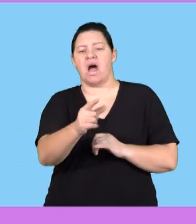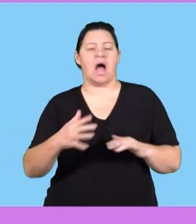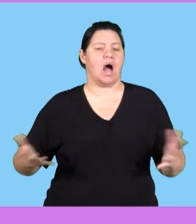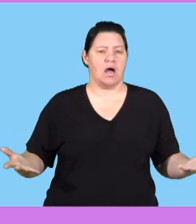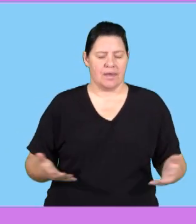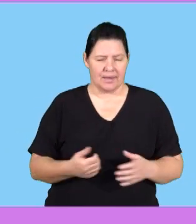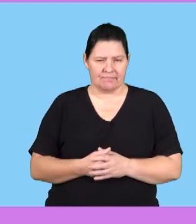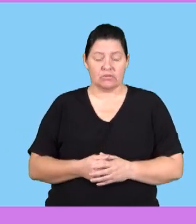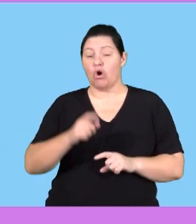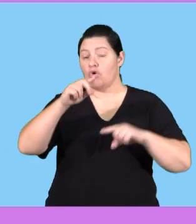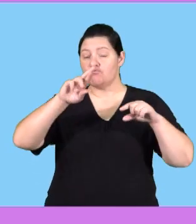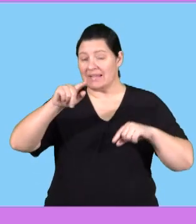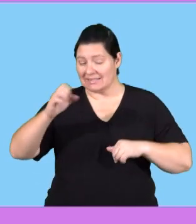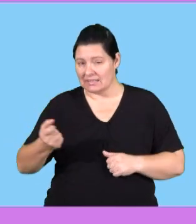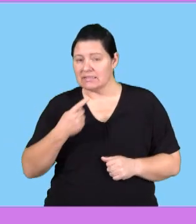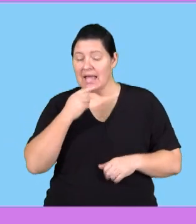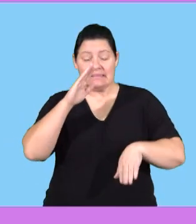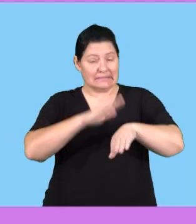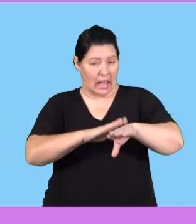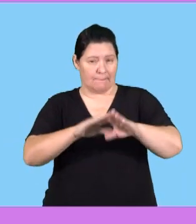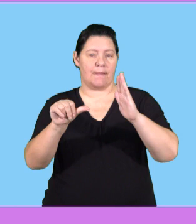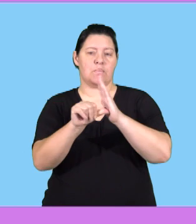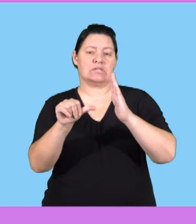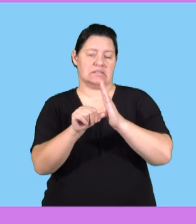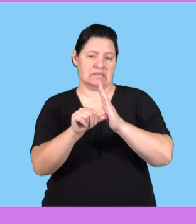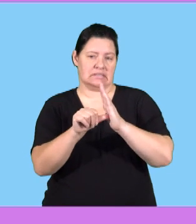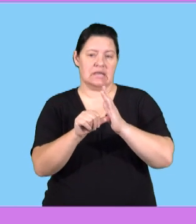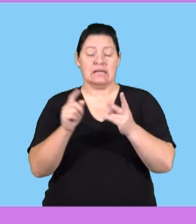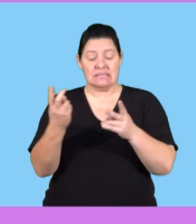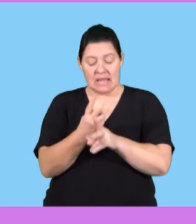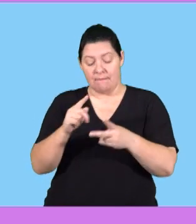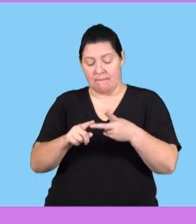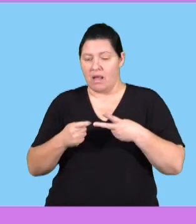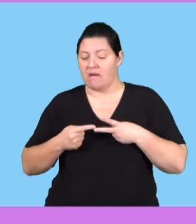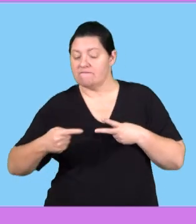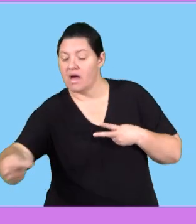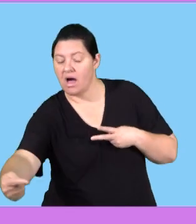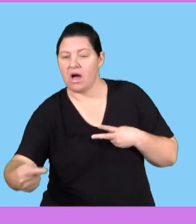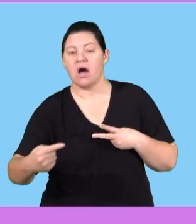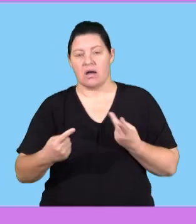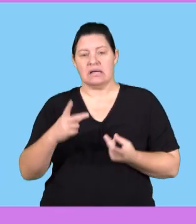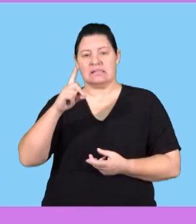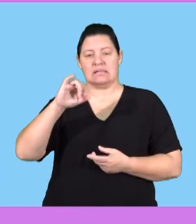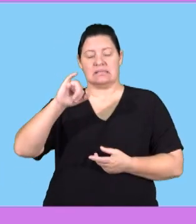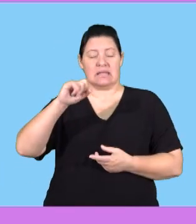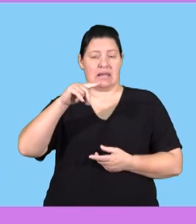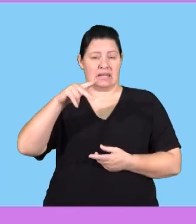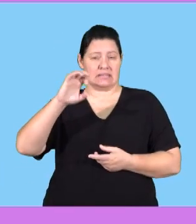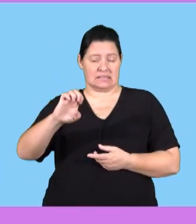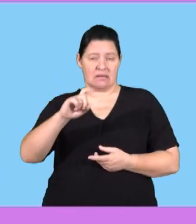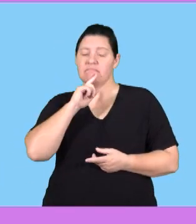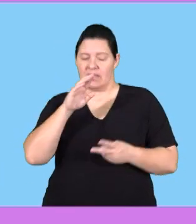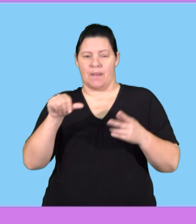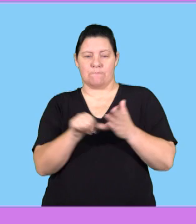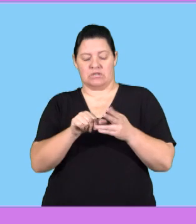calculate the rates, we say the time is important and the distance. So these are the two